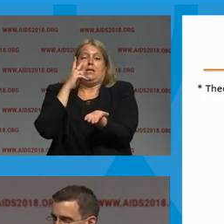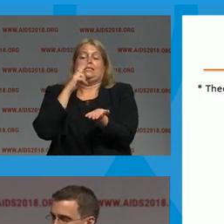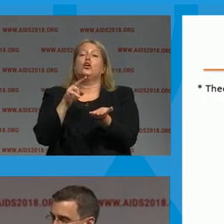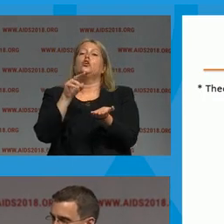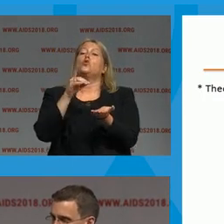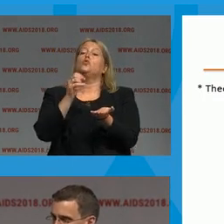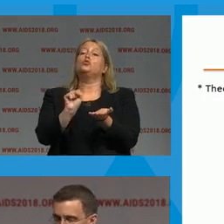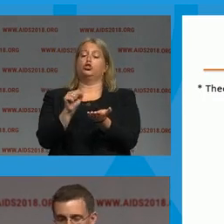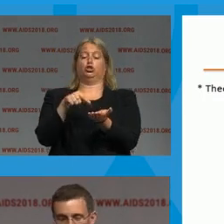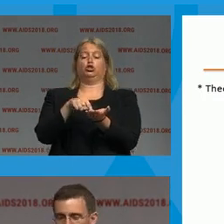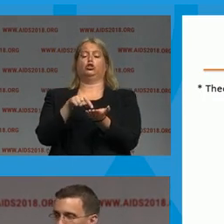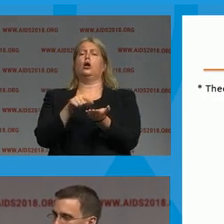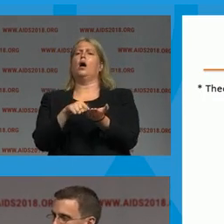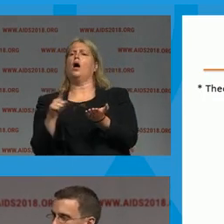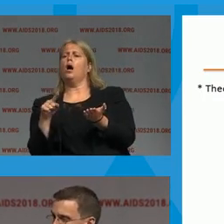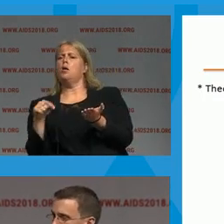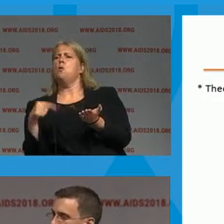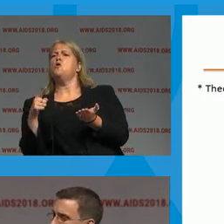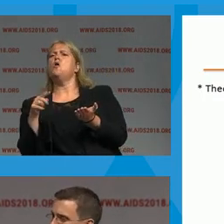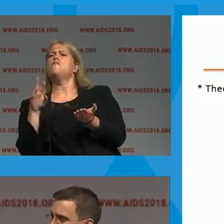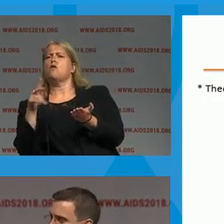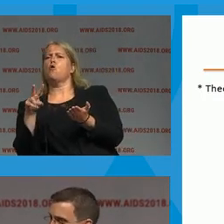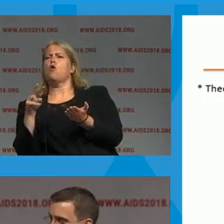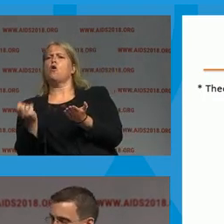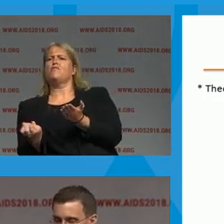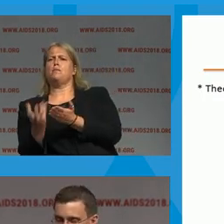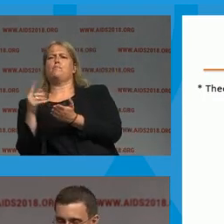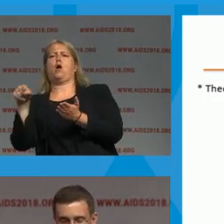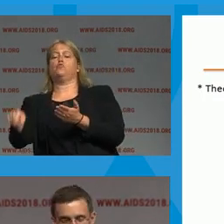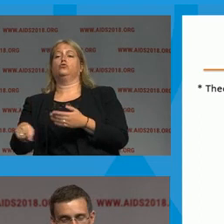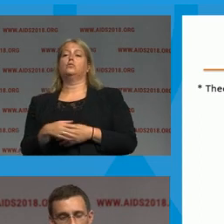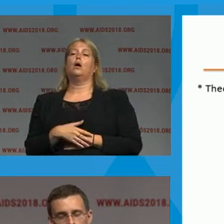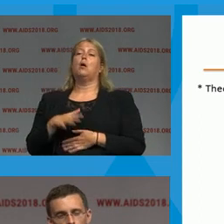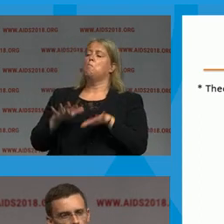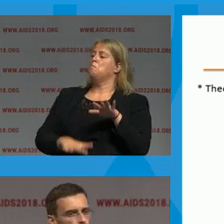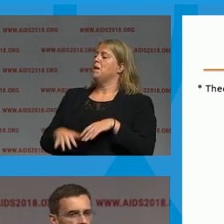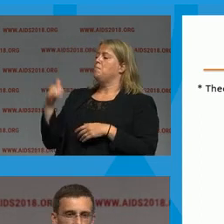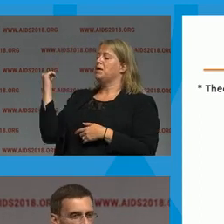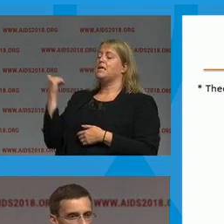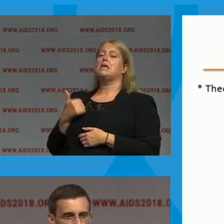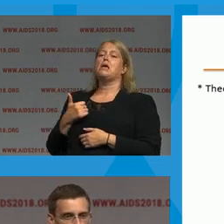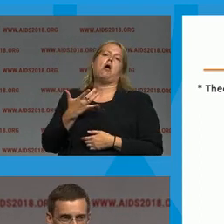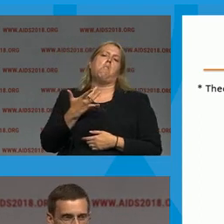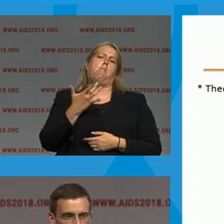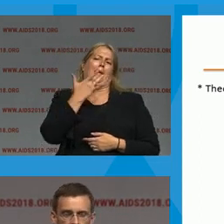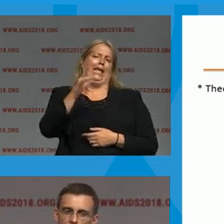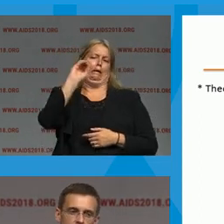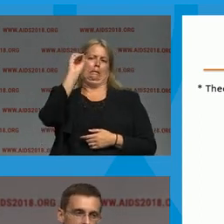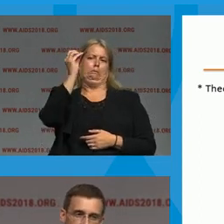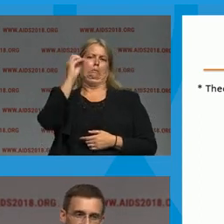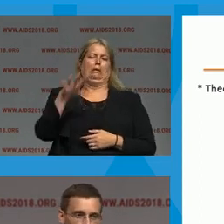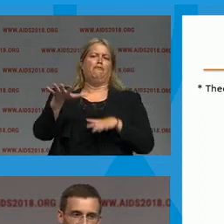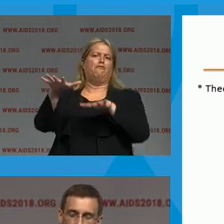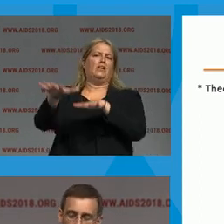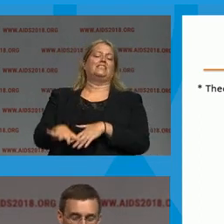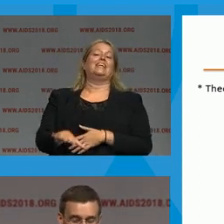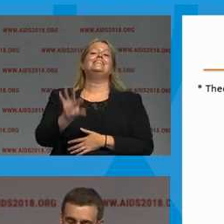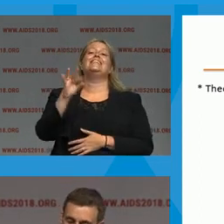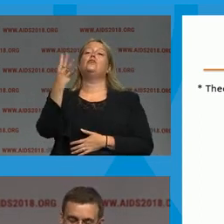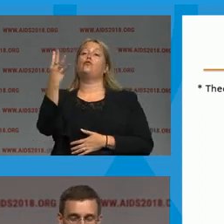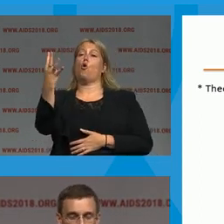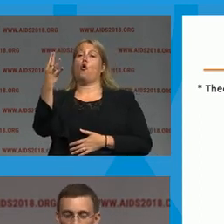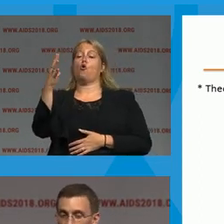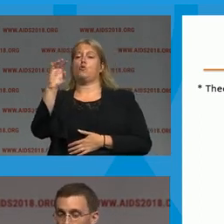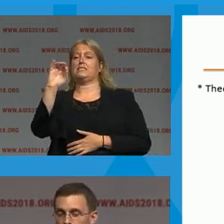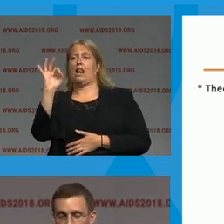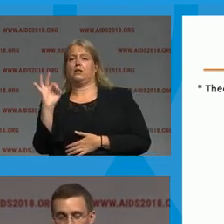that disproportionately contribute to viral rebound. So maybe this pink globe, for example, are the resting CD4 cells in the lymph node follicle.